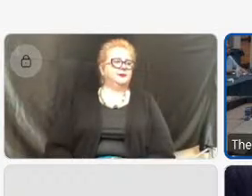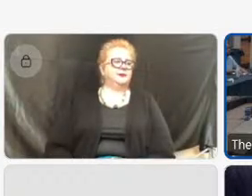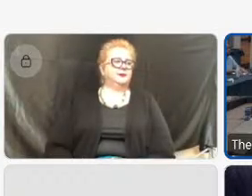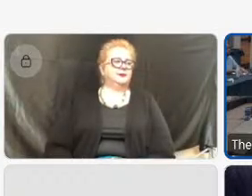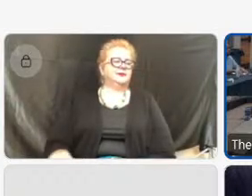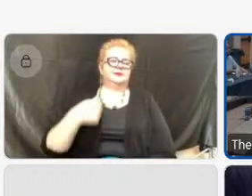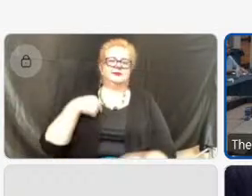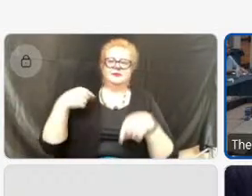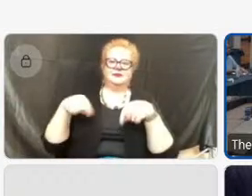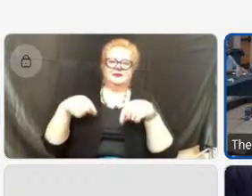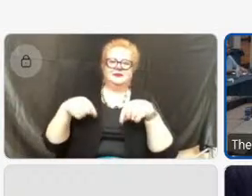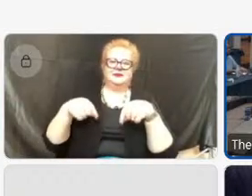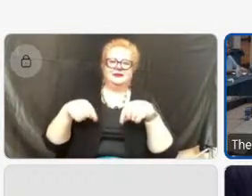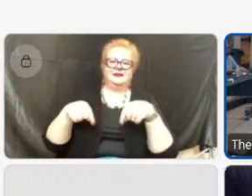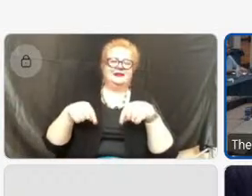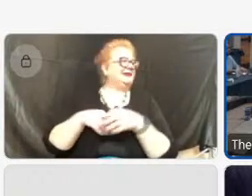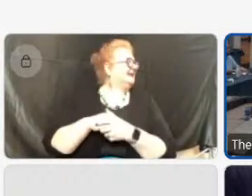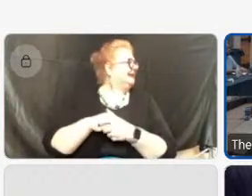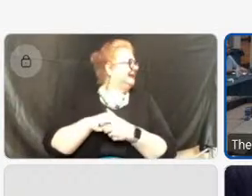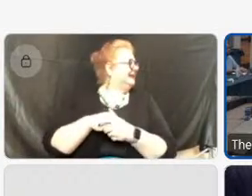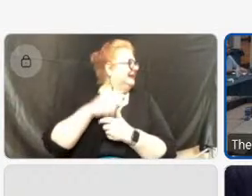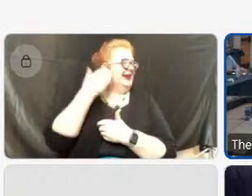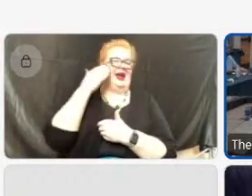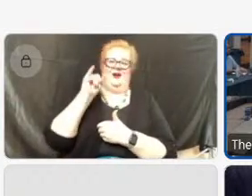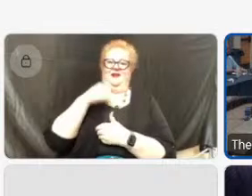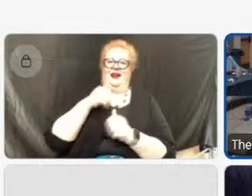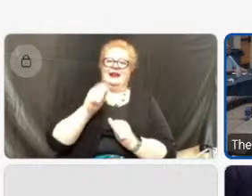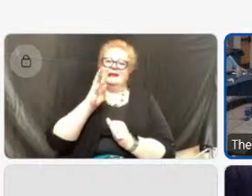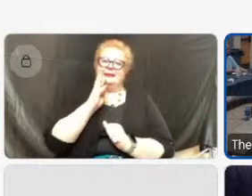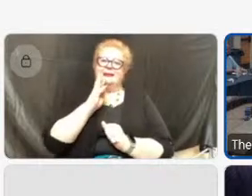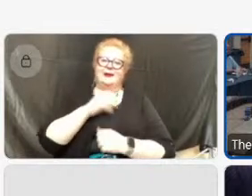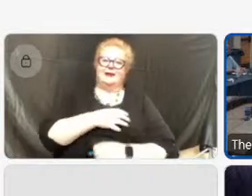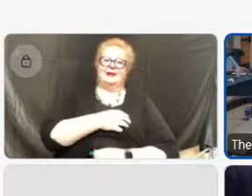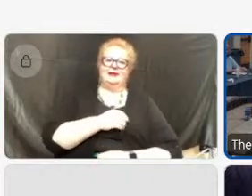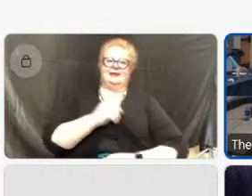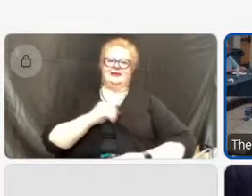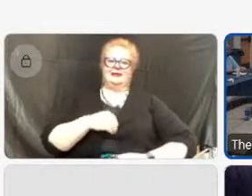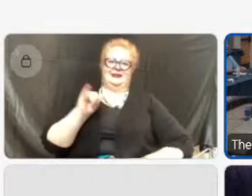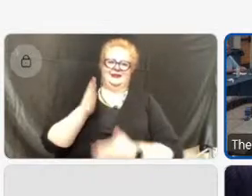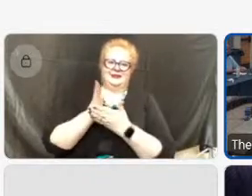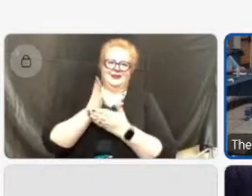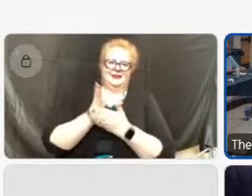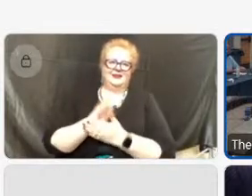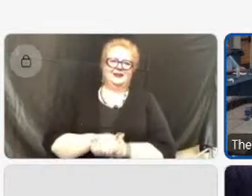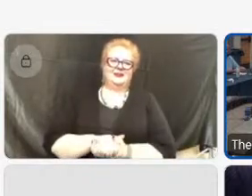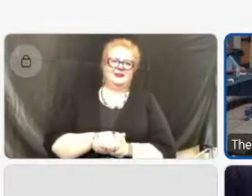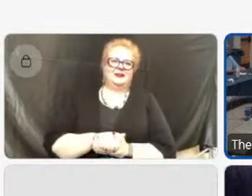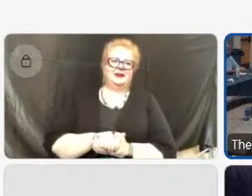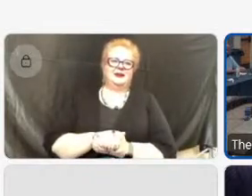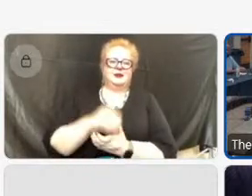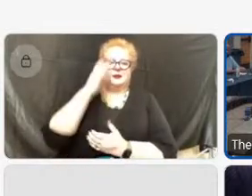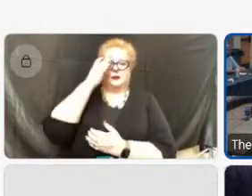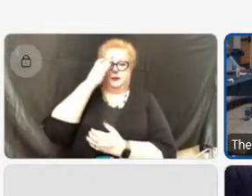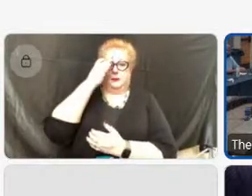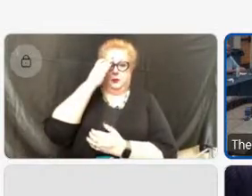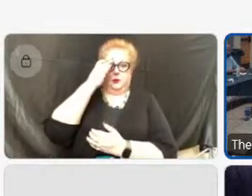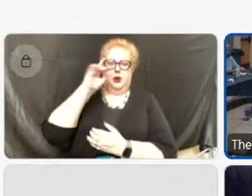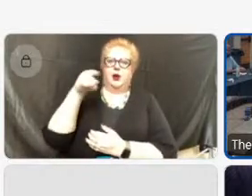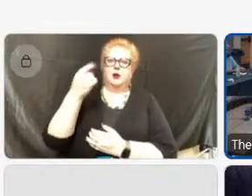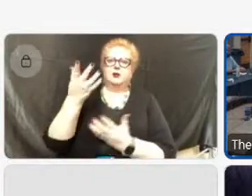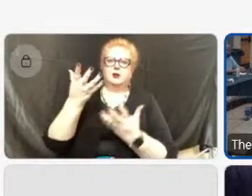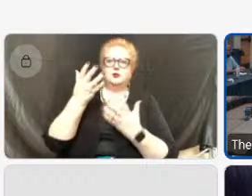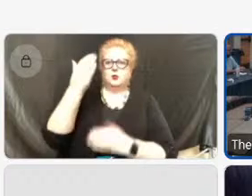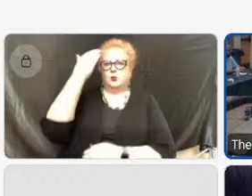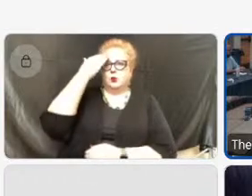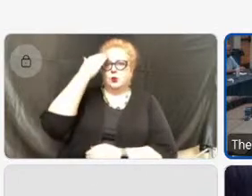I'm nervous. I don't know if I'll be able to talk. That's all right. Okay. So basically, I just want to know a little